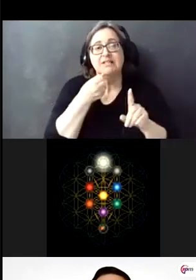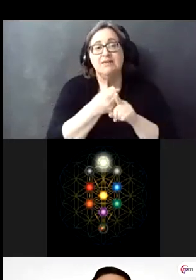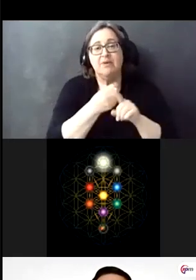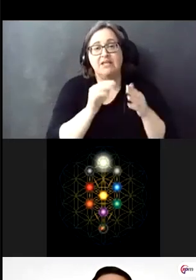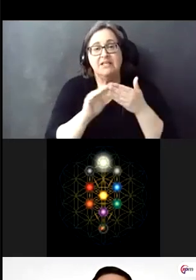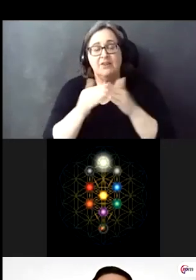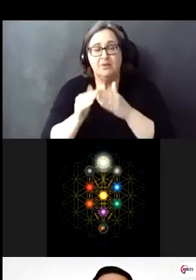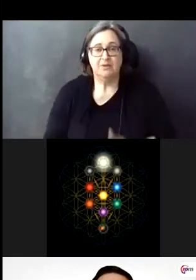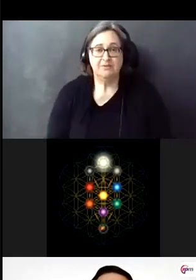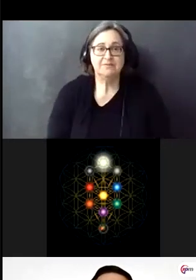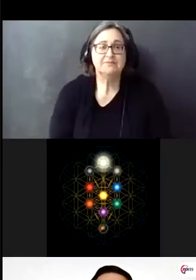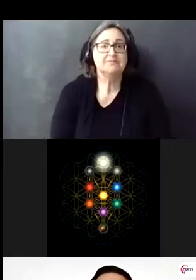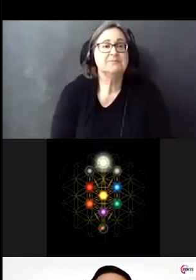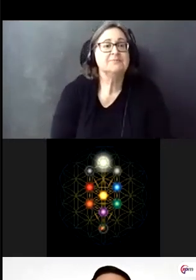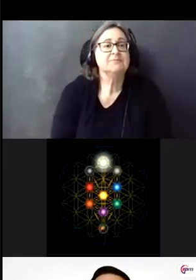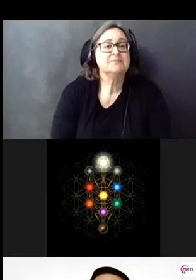communities.